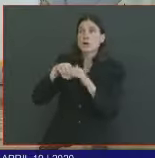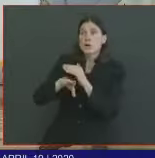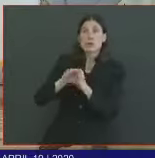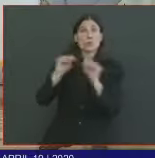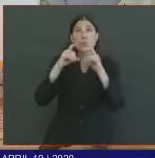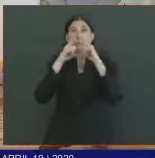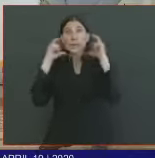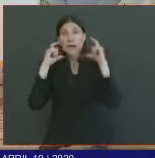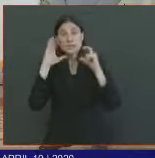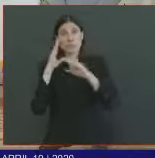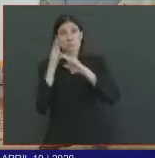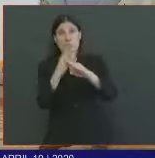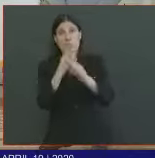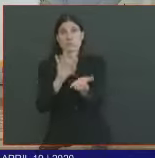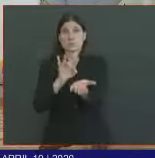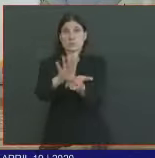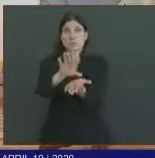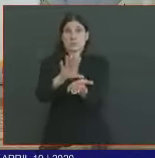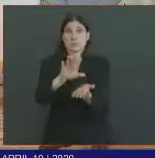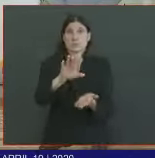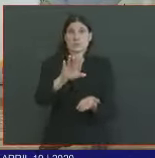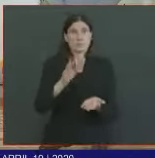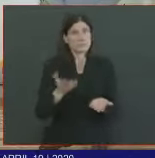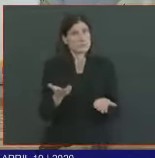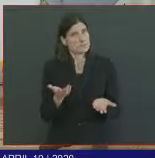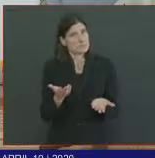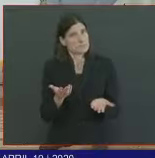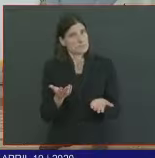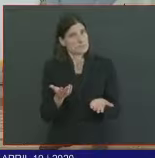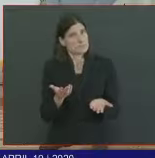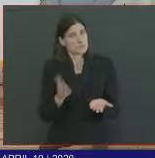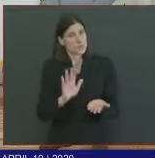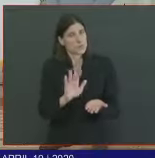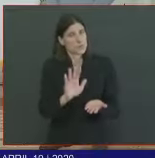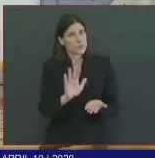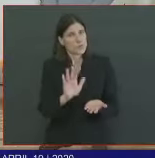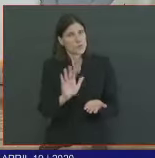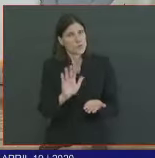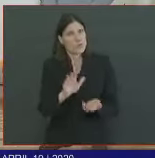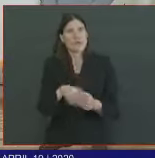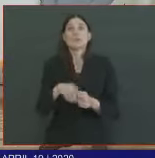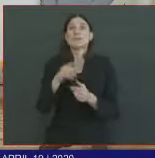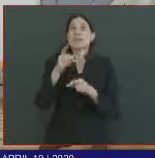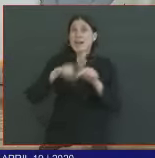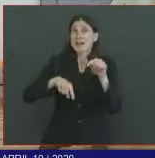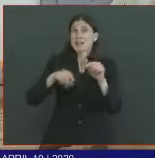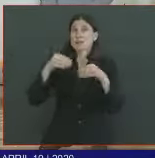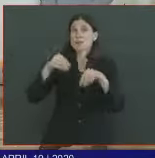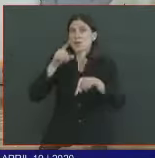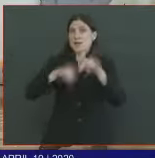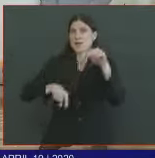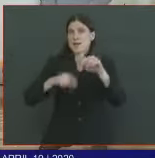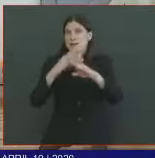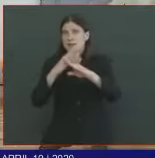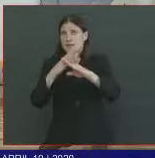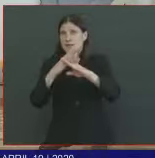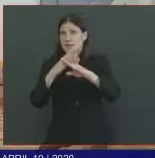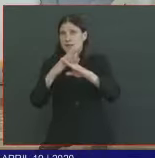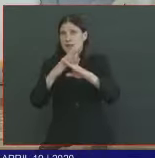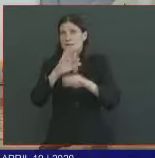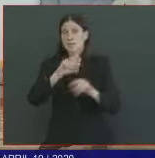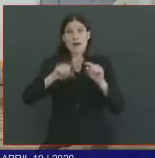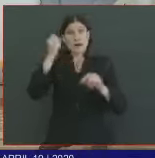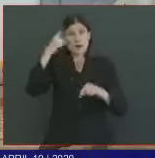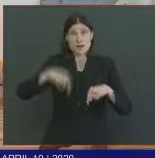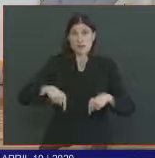There are some mayors who are thinking of that, and of course they're free to have a more stringent set of guidelines. I haven't gone